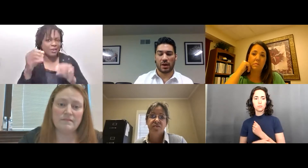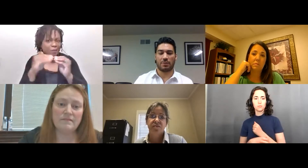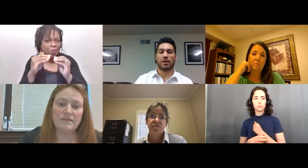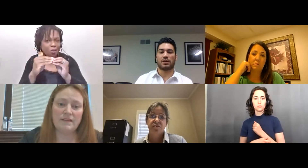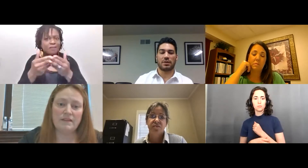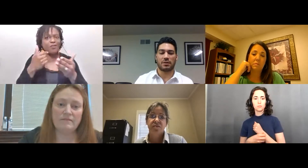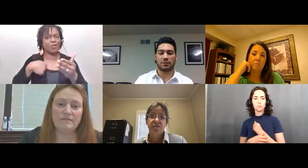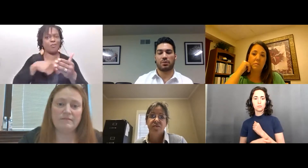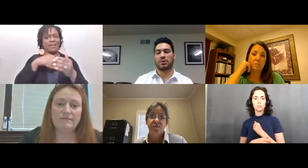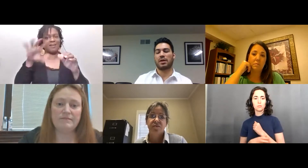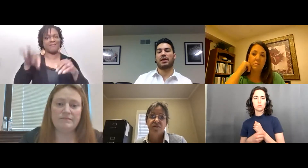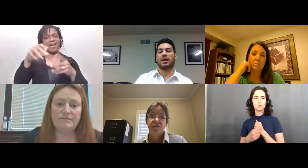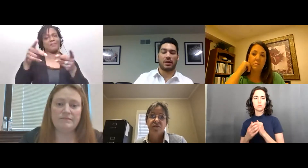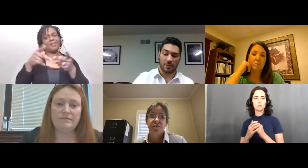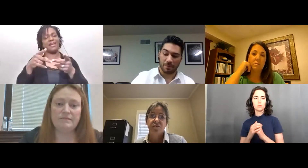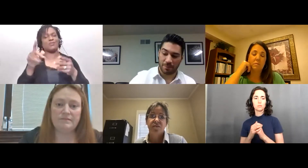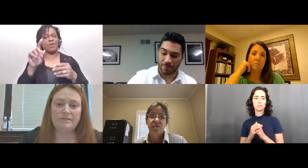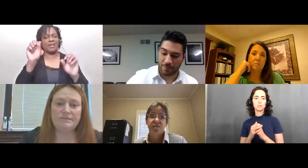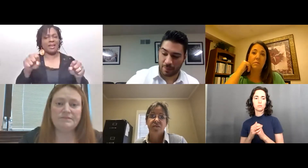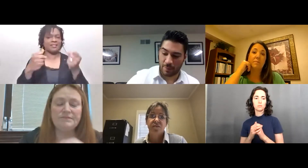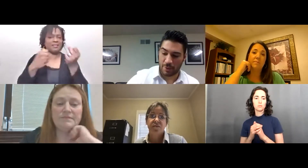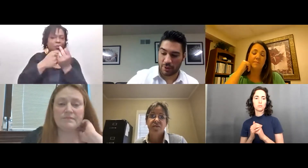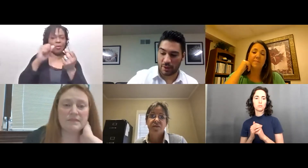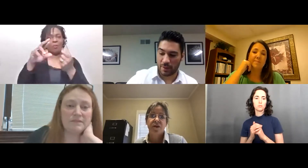we come to a consensus of support. So I like that idea.